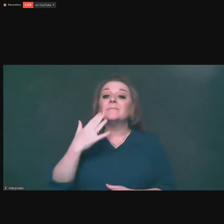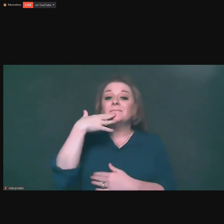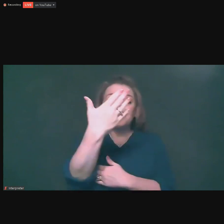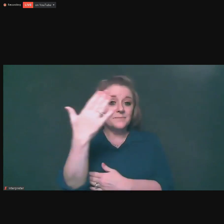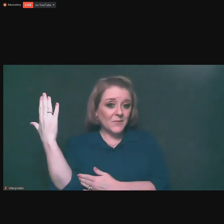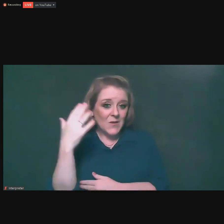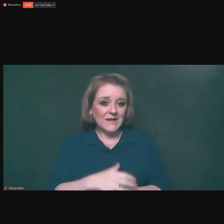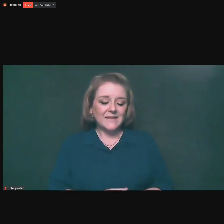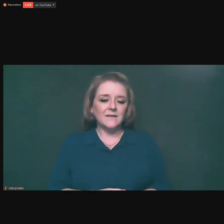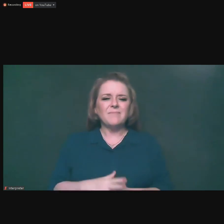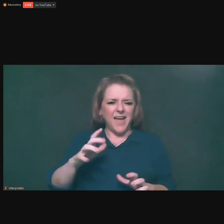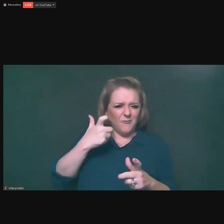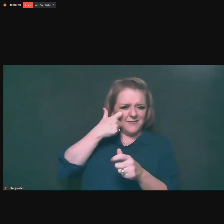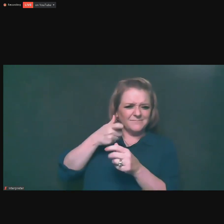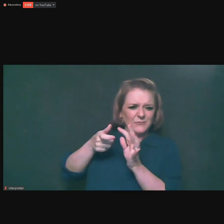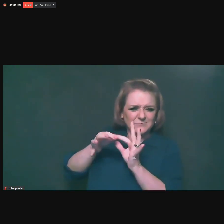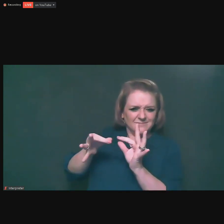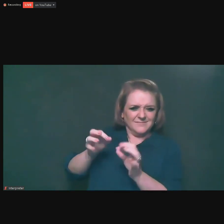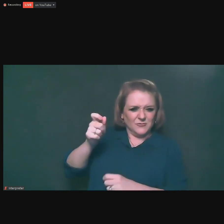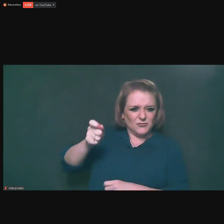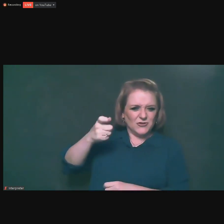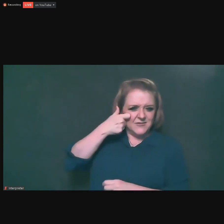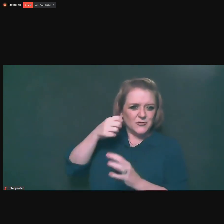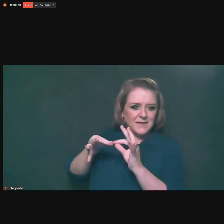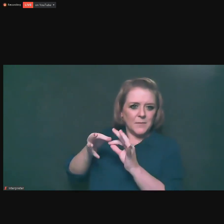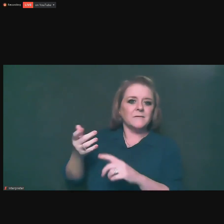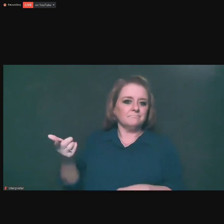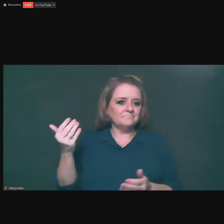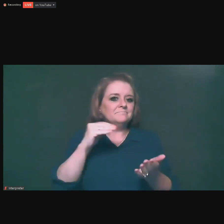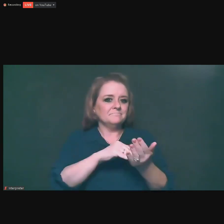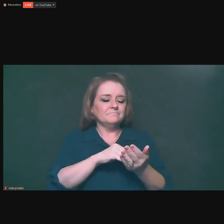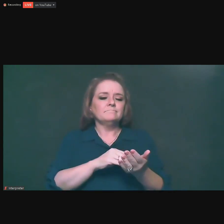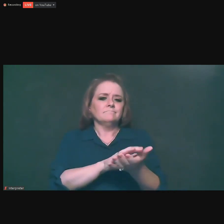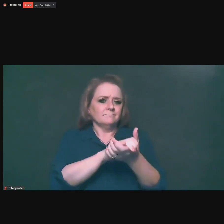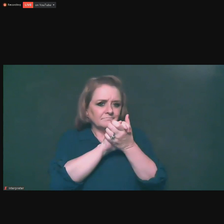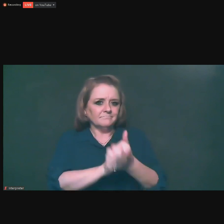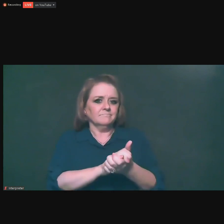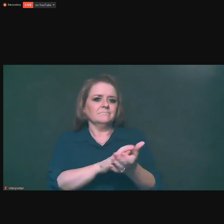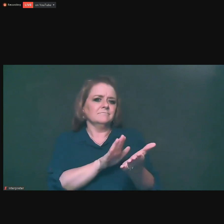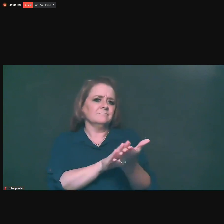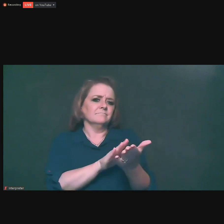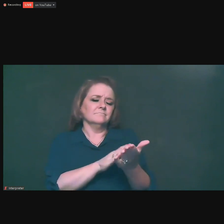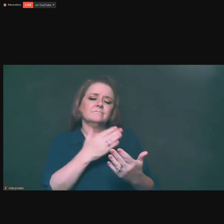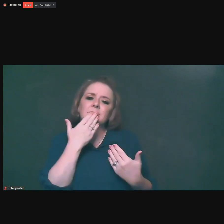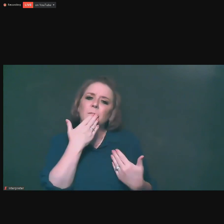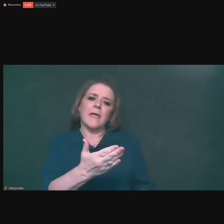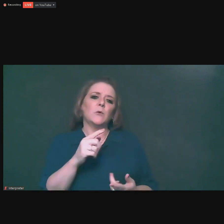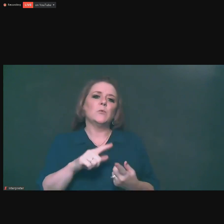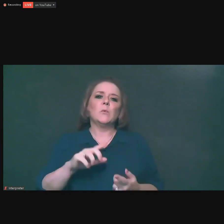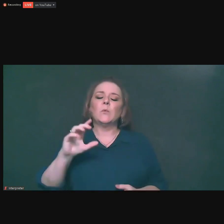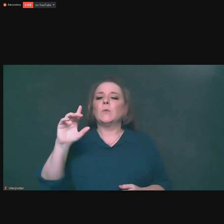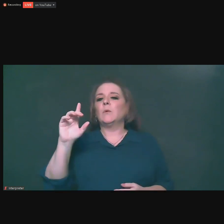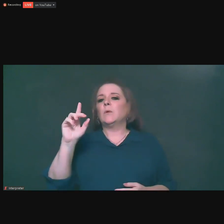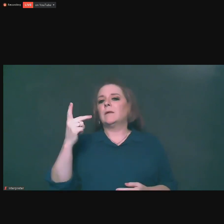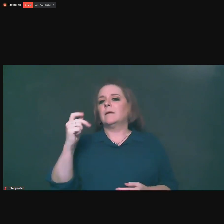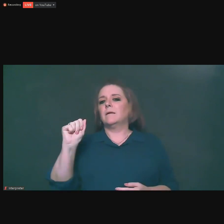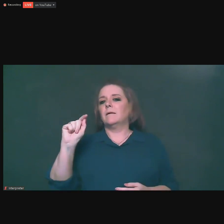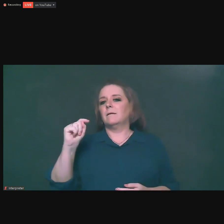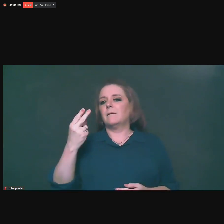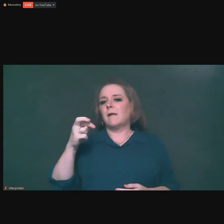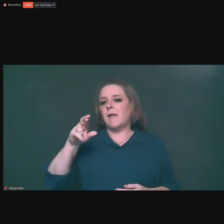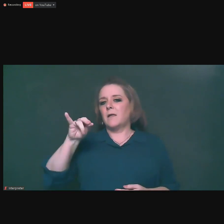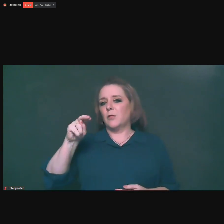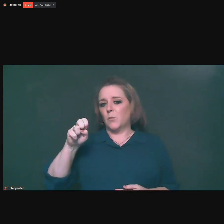echo what Judge Parish has said about Kathryn Wells and Ron Cook. The health